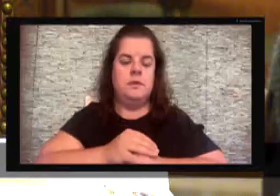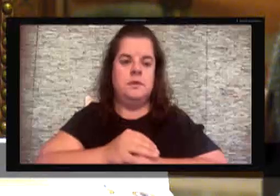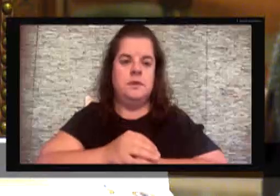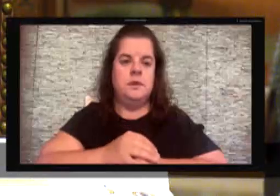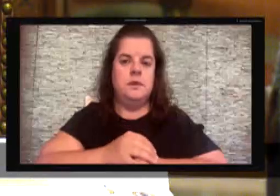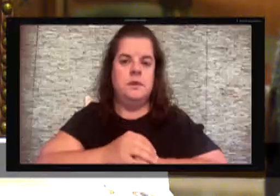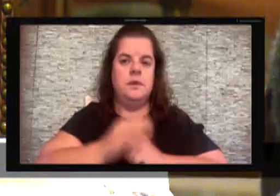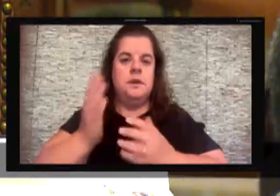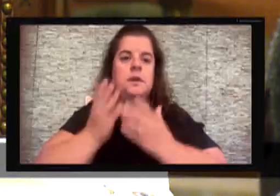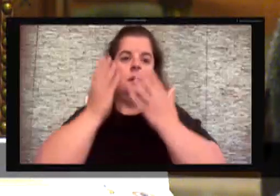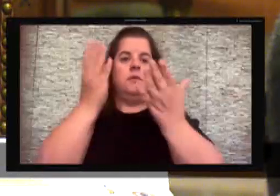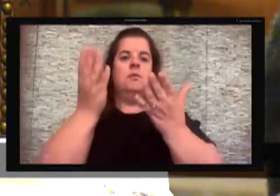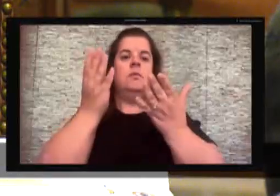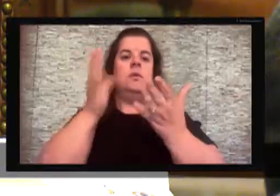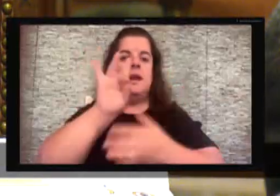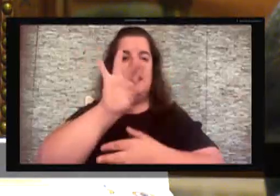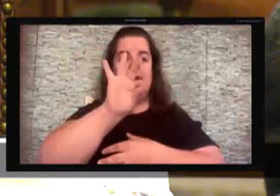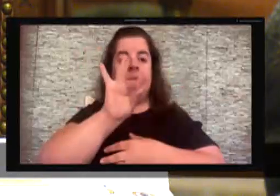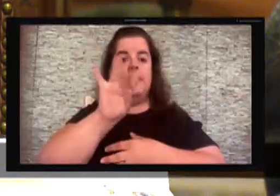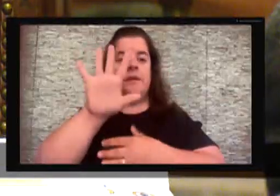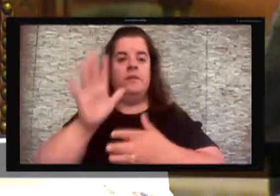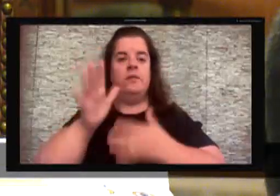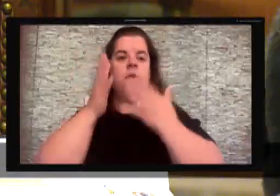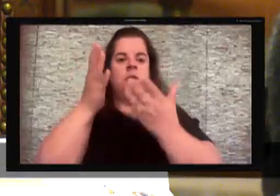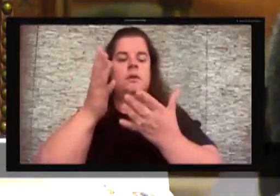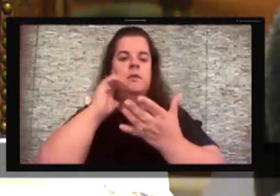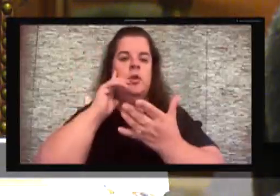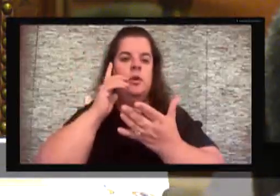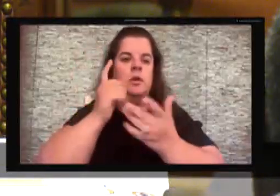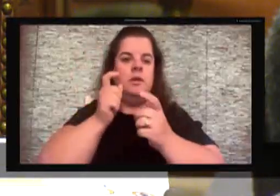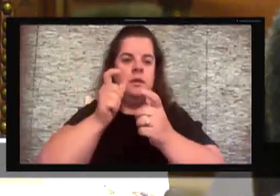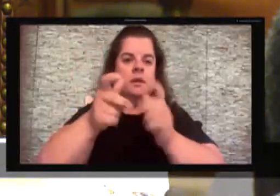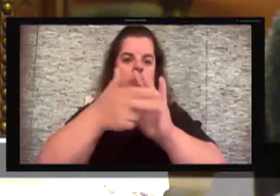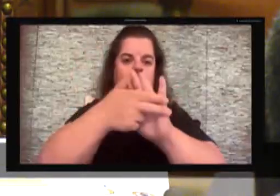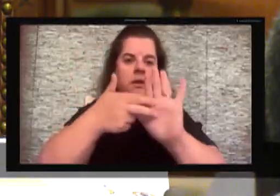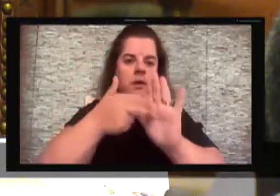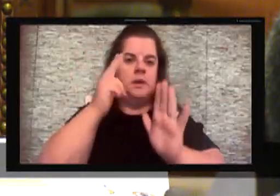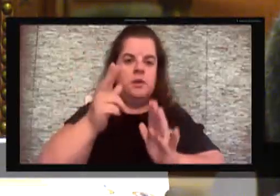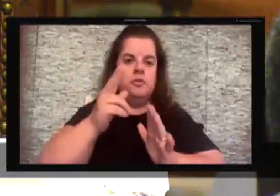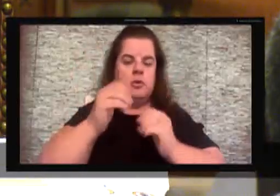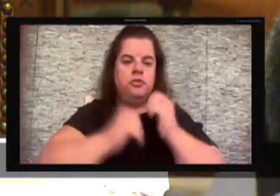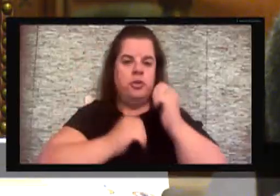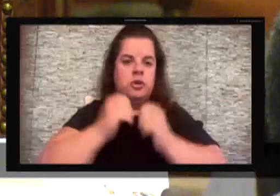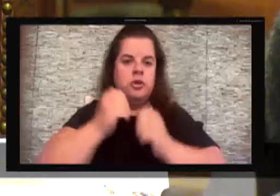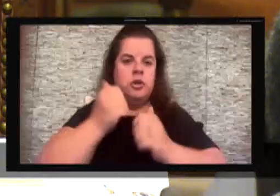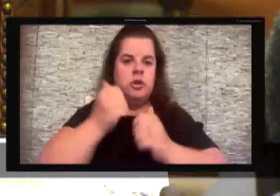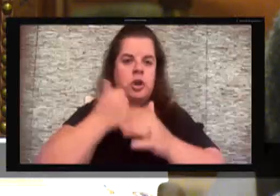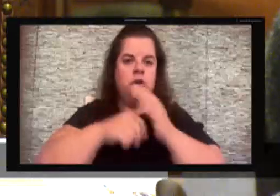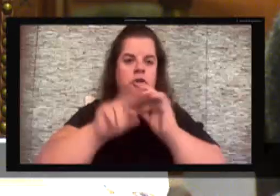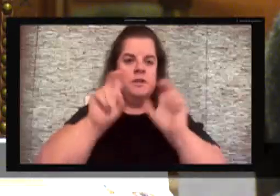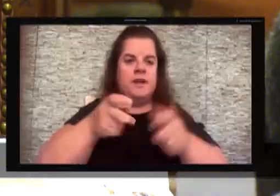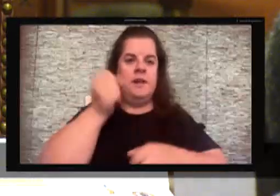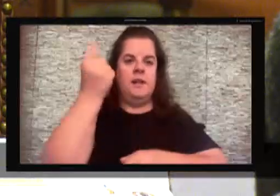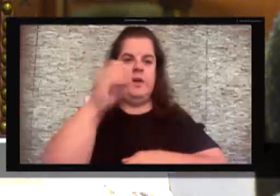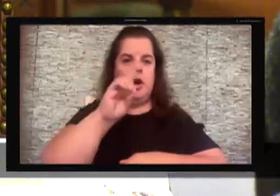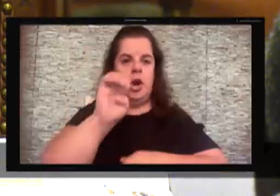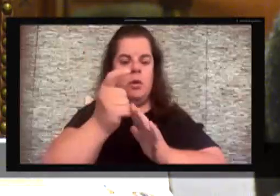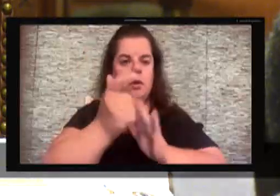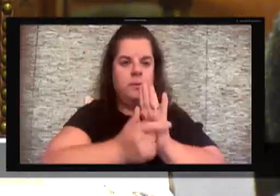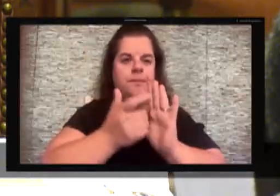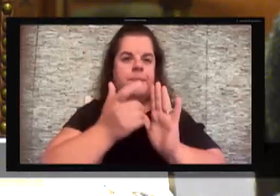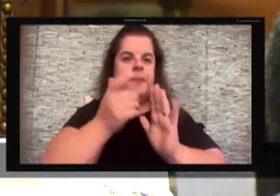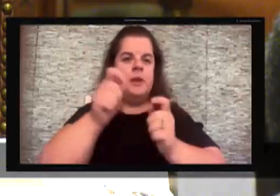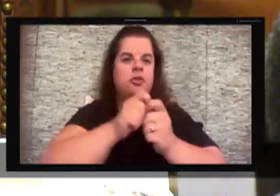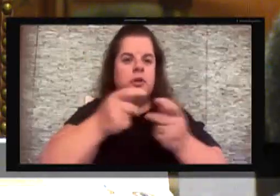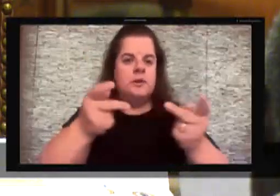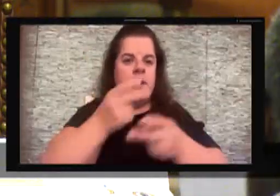985. Bill 985, resolution providing for the designation as a historic structure under Title 11 of the Code of Ordinances, that certain